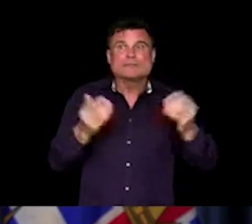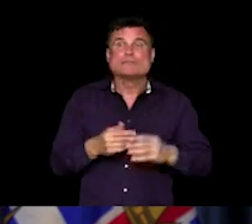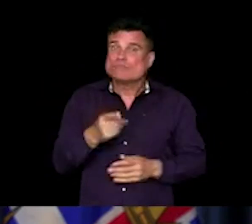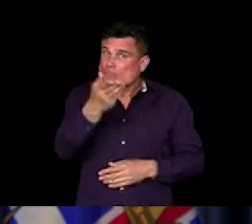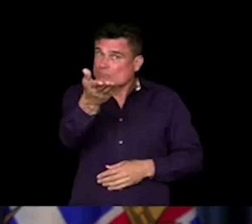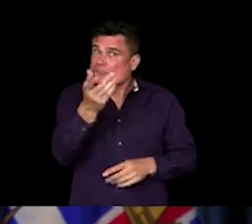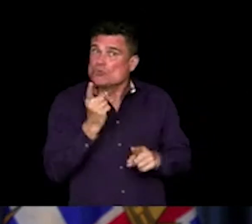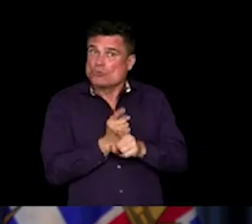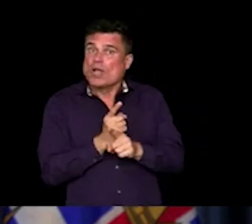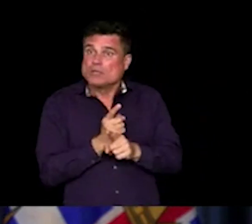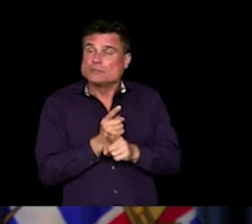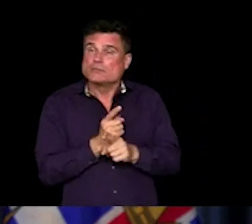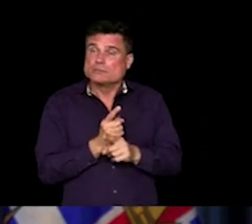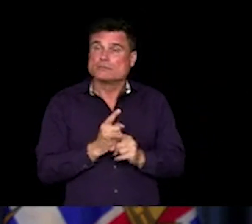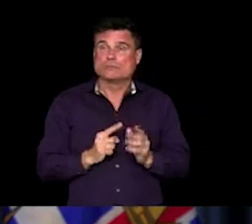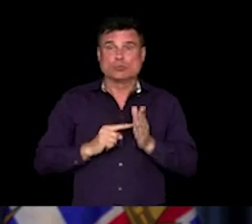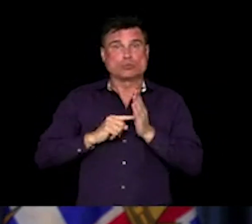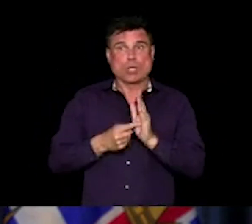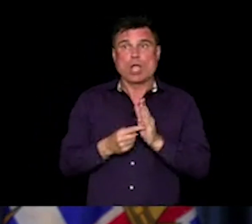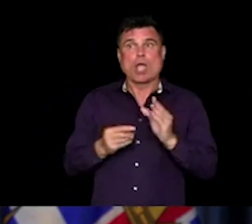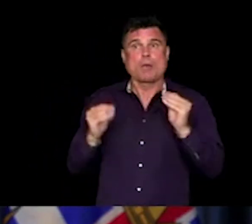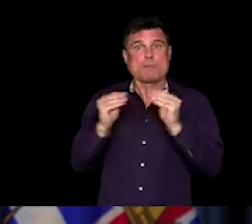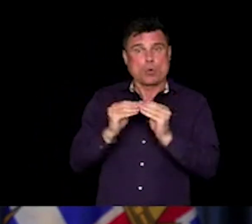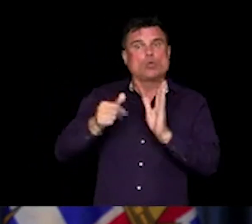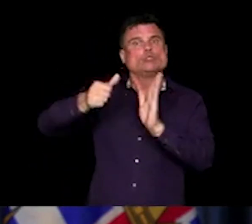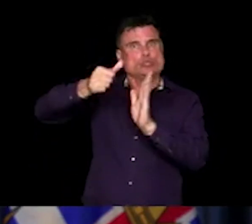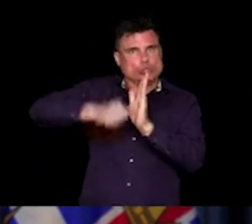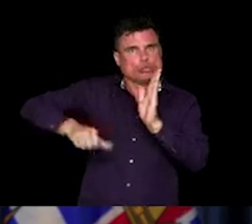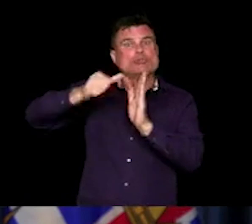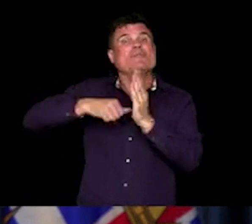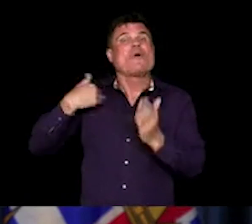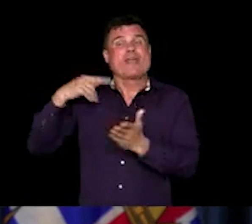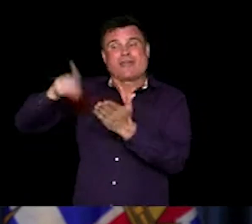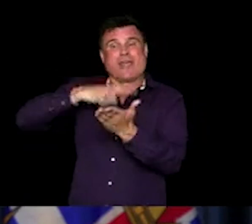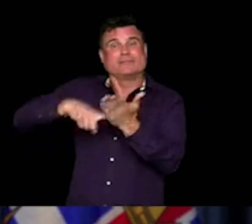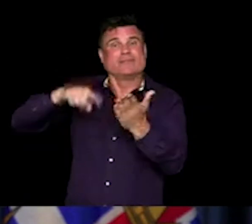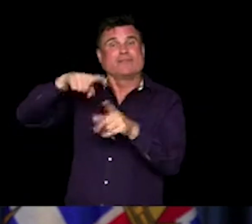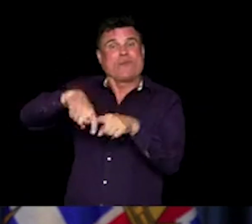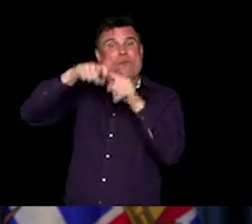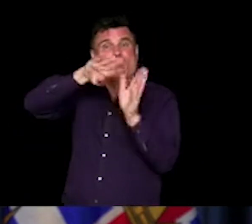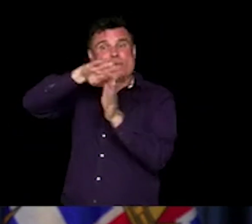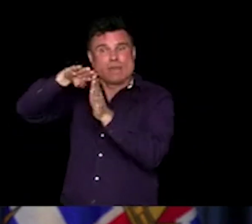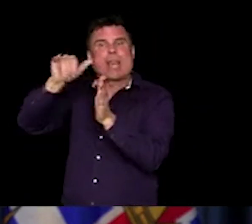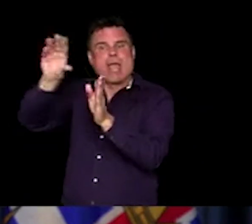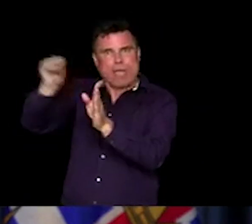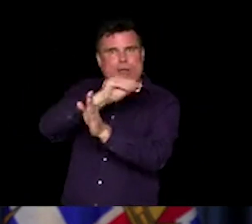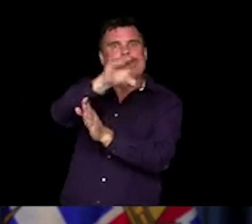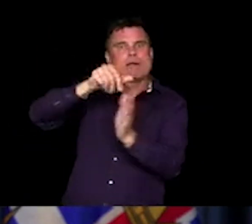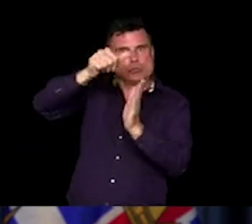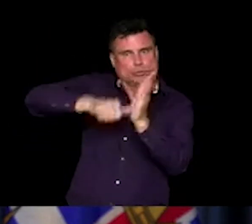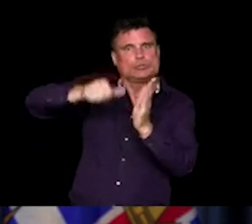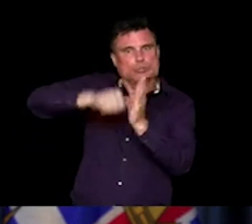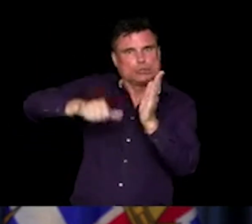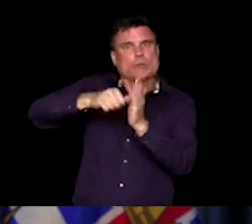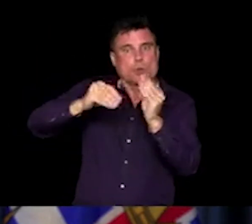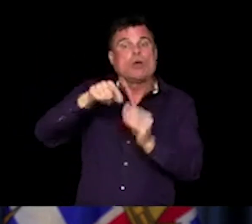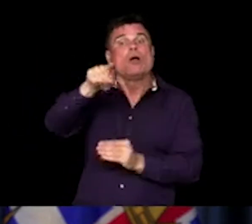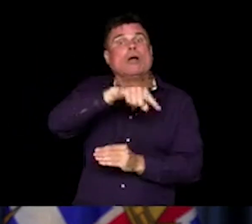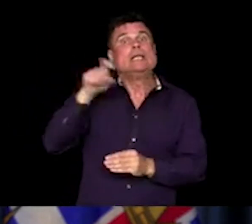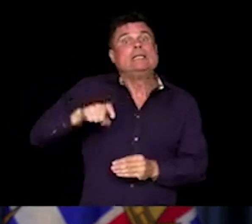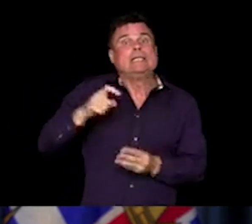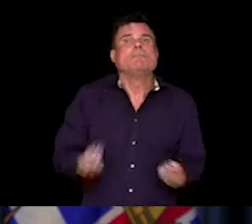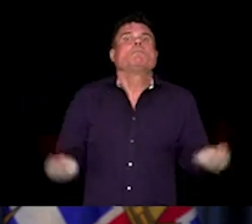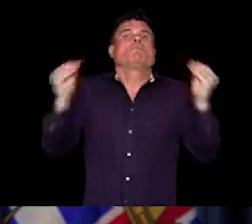right, requires sufficient supplies of PPE, but in the weeks and months and so on to come, which means, I think, in